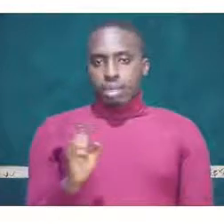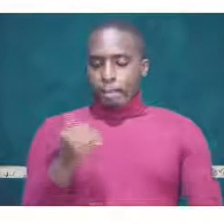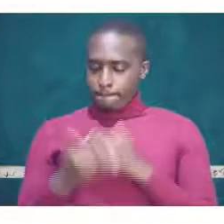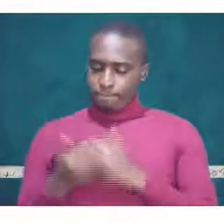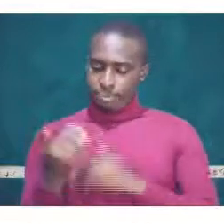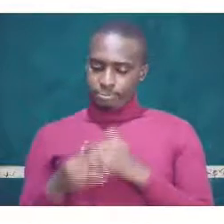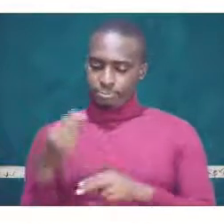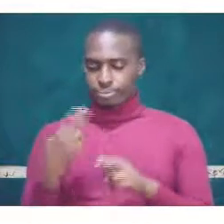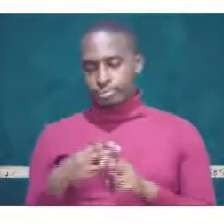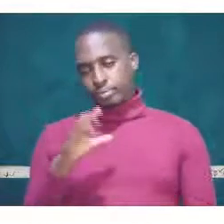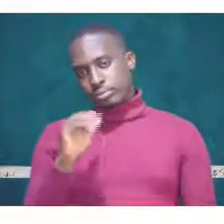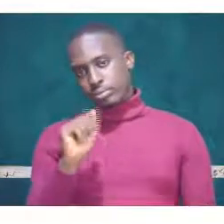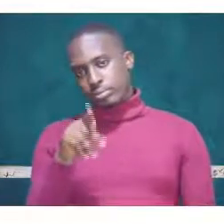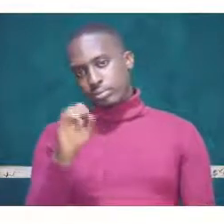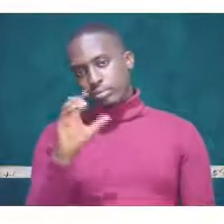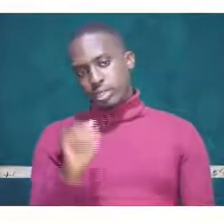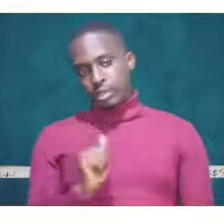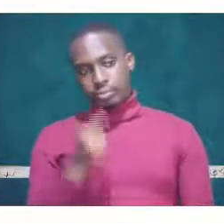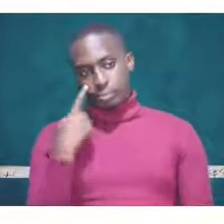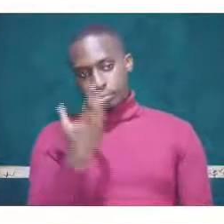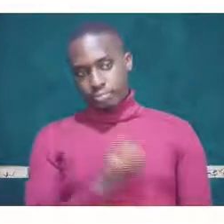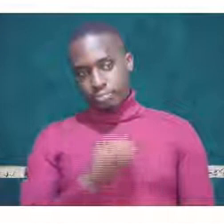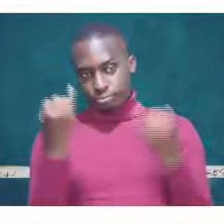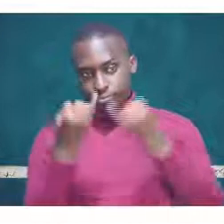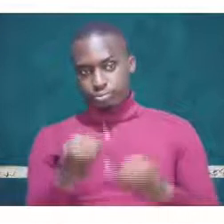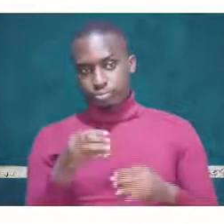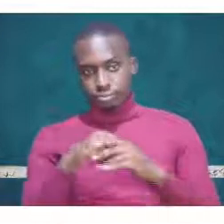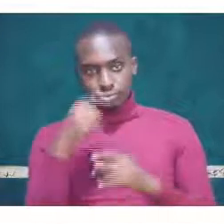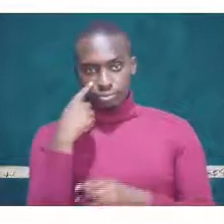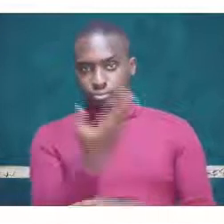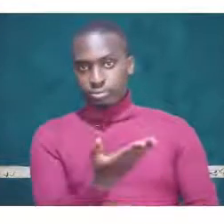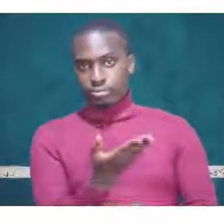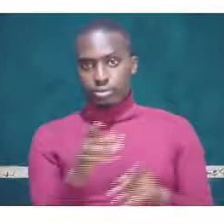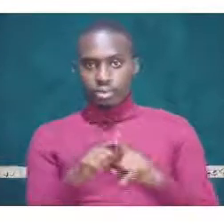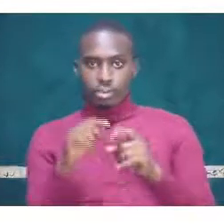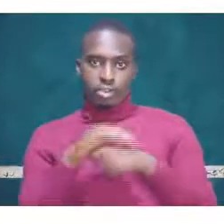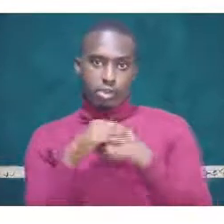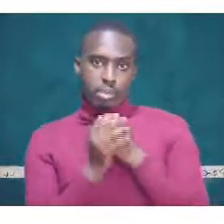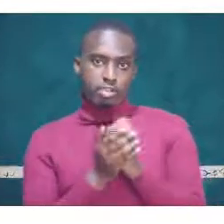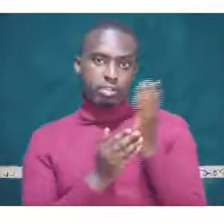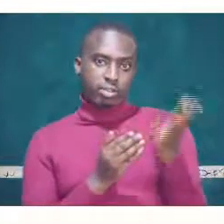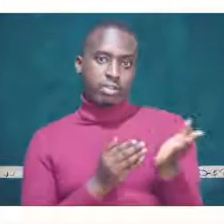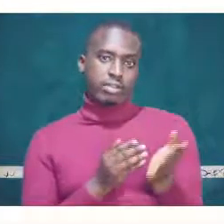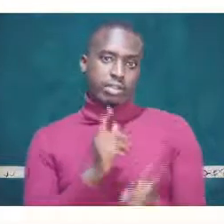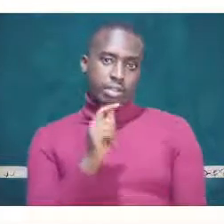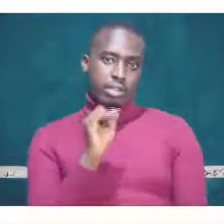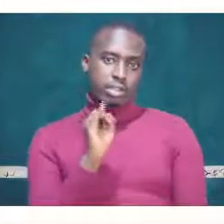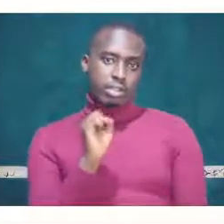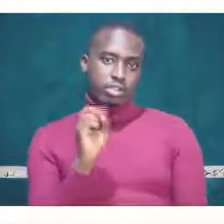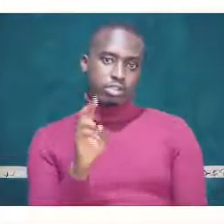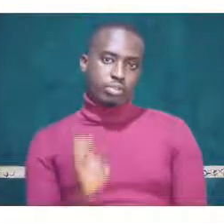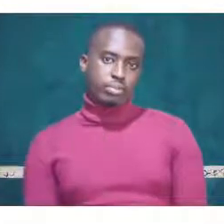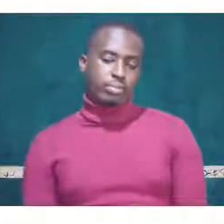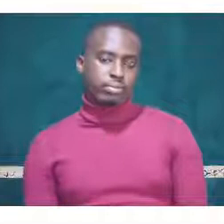what we call the capillaries. We have the diagram. Let us go through the diagram of formation of tissue fluid. As